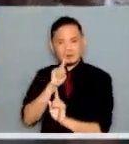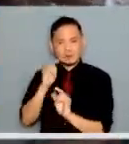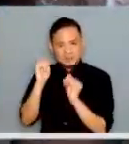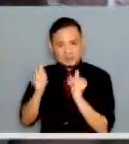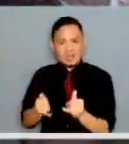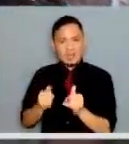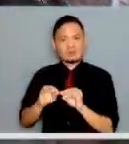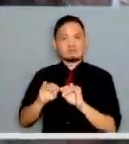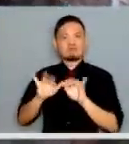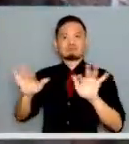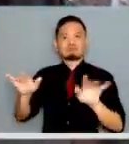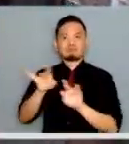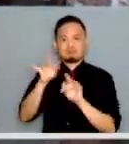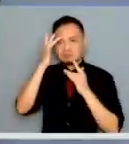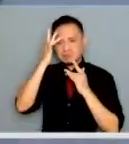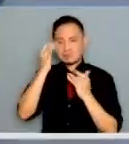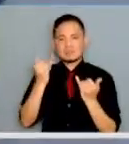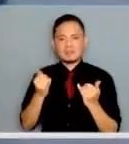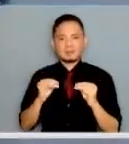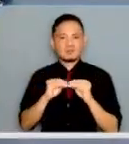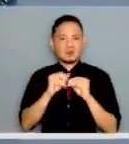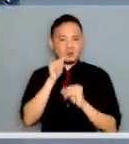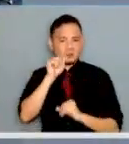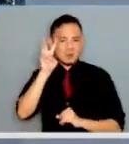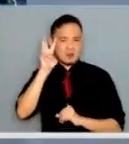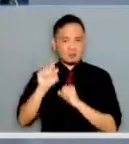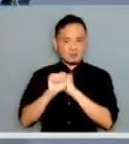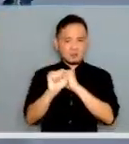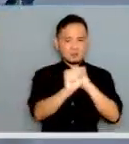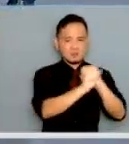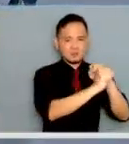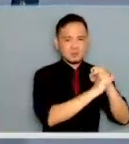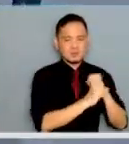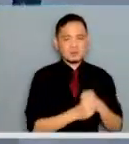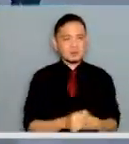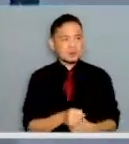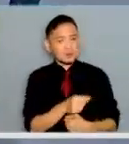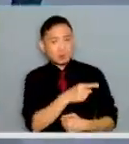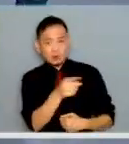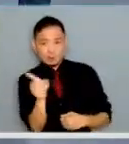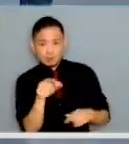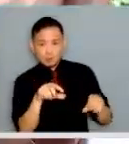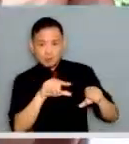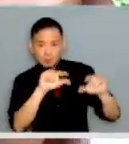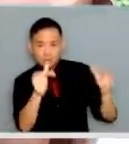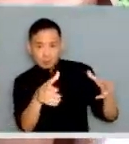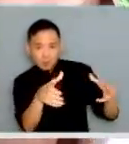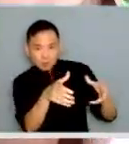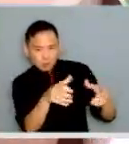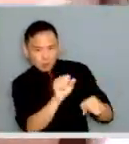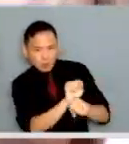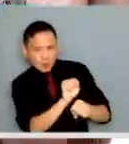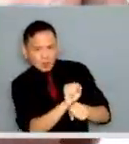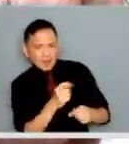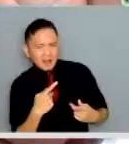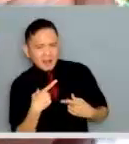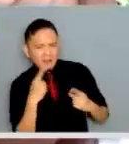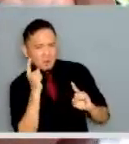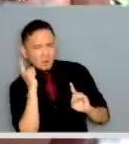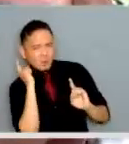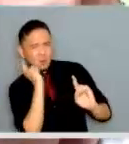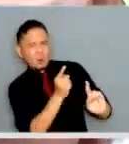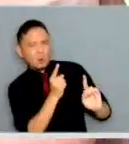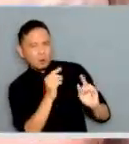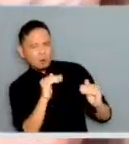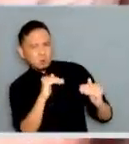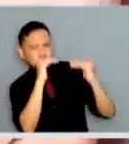awareness. I'm curious, kasi diba, when you work as an ensemble, no, there's always one sort of big goal. No? Kapag lumabas